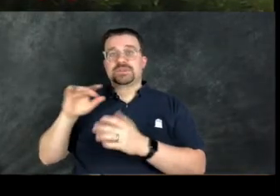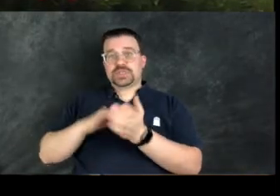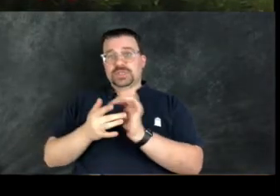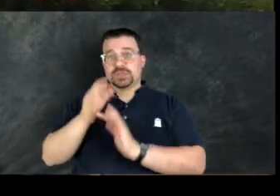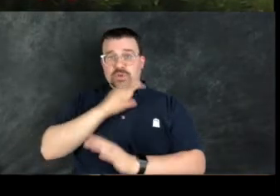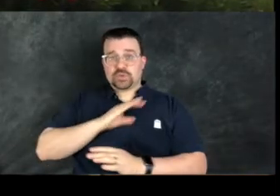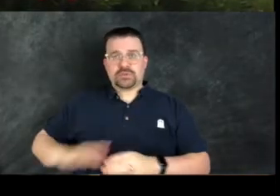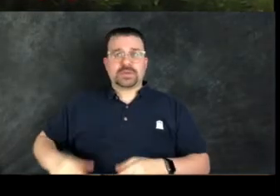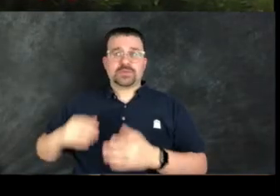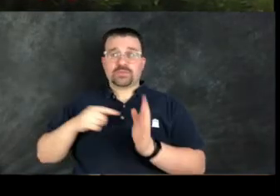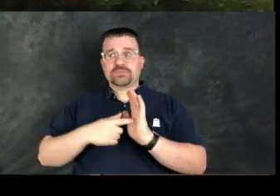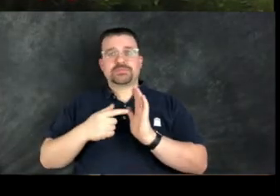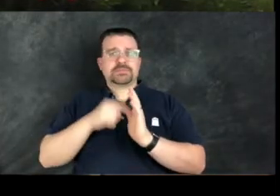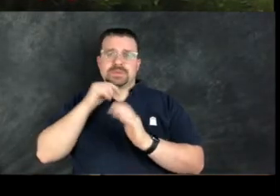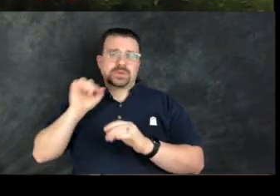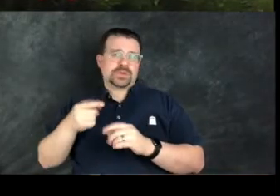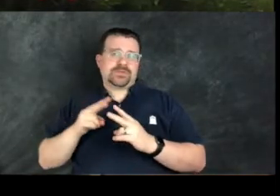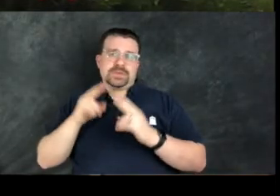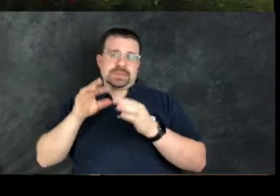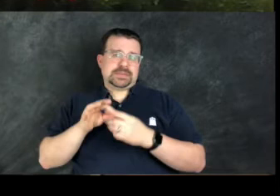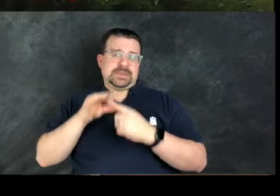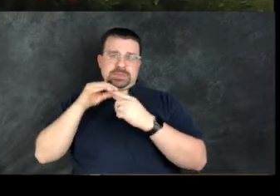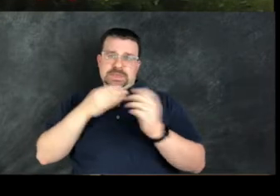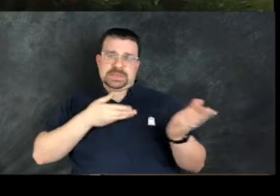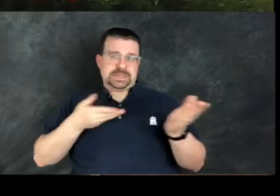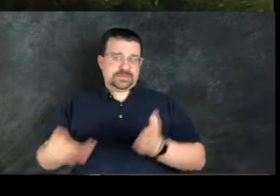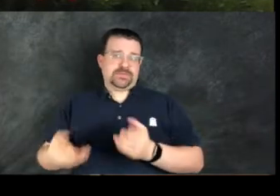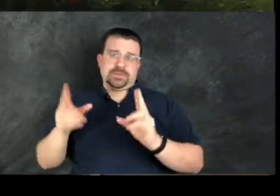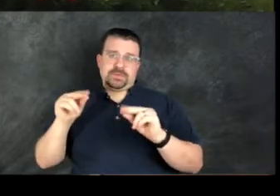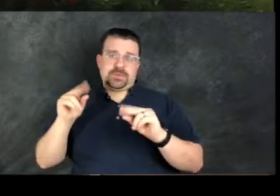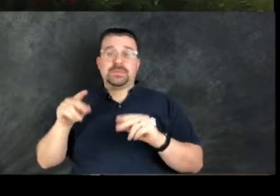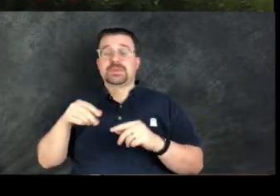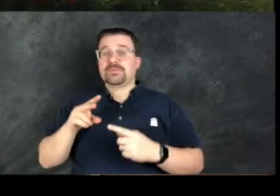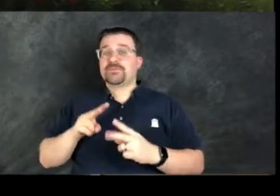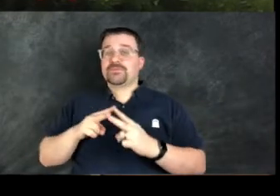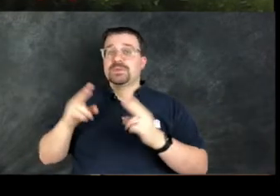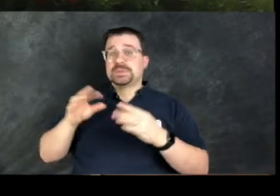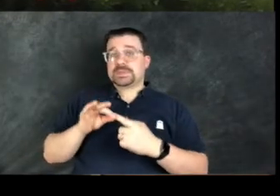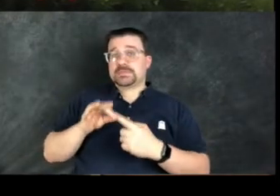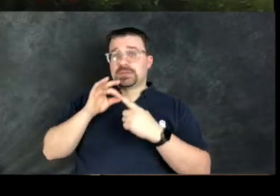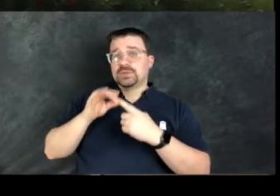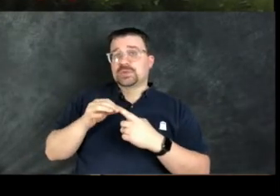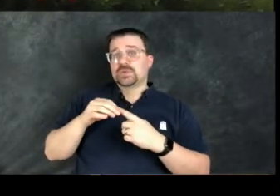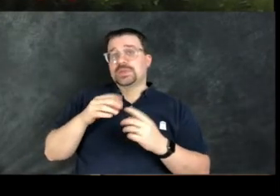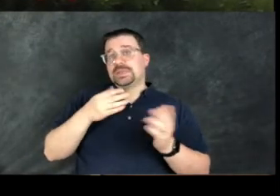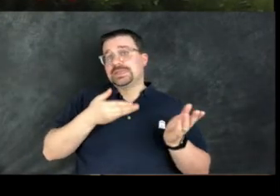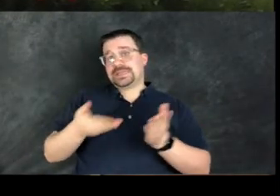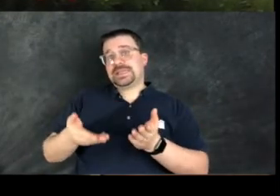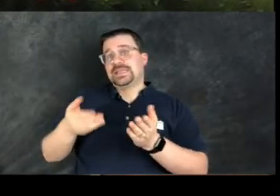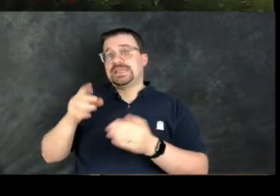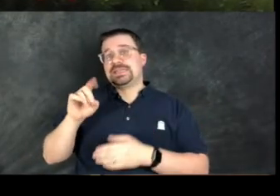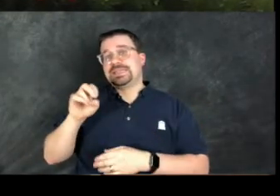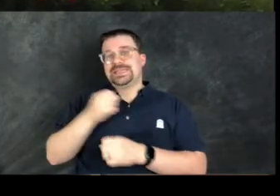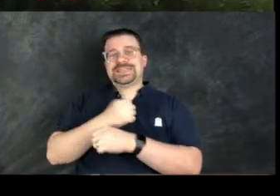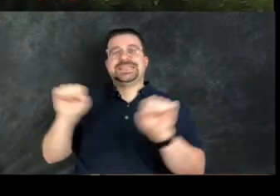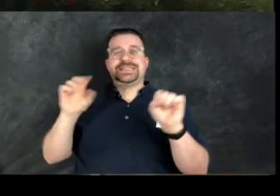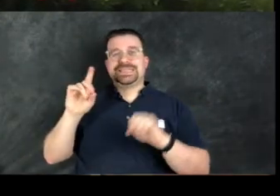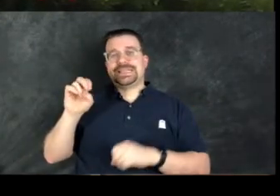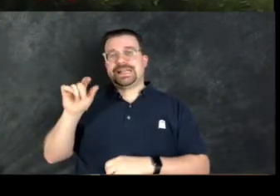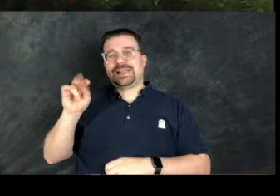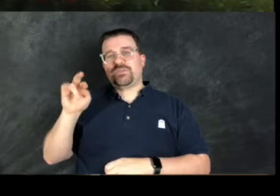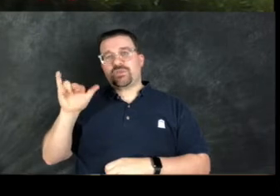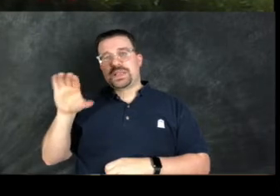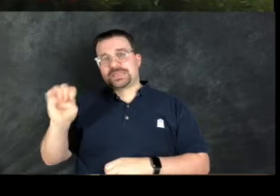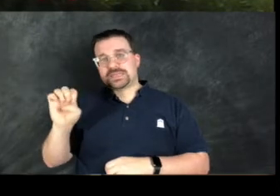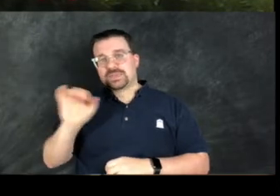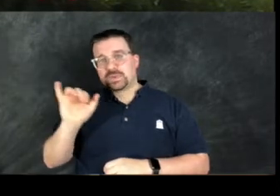not just a very special delivery, but a very special deliverance as well. John